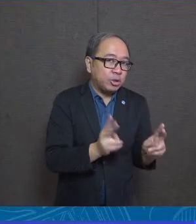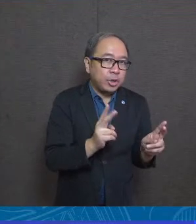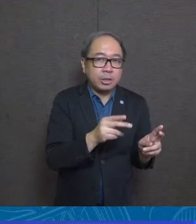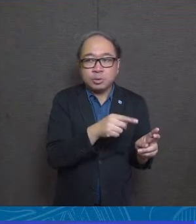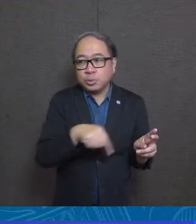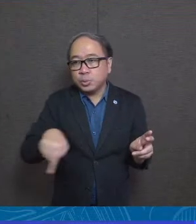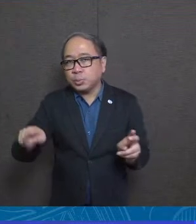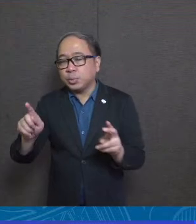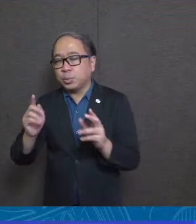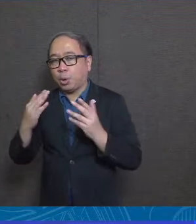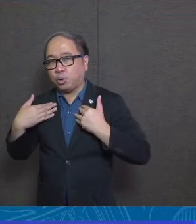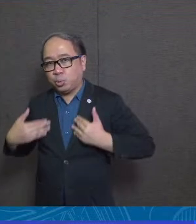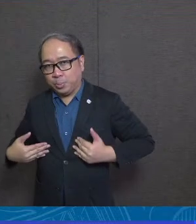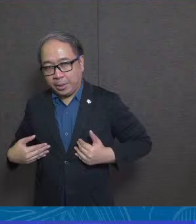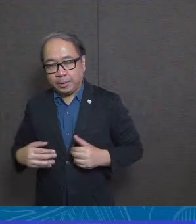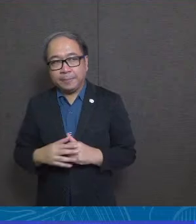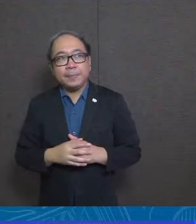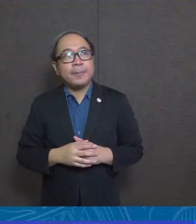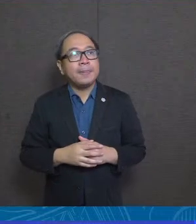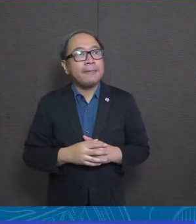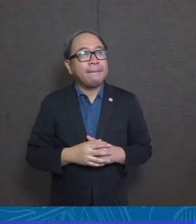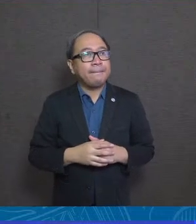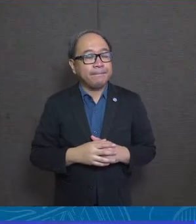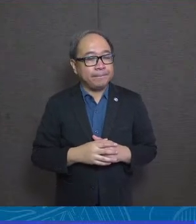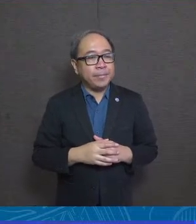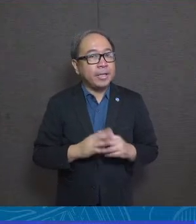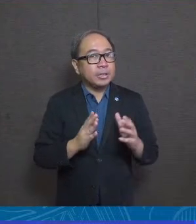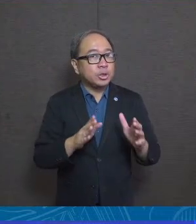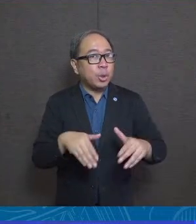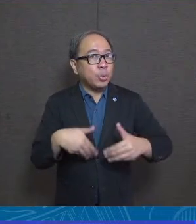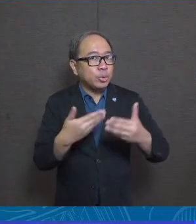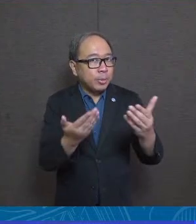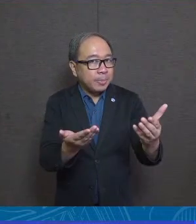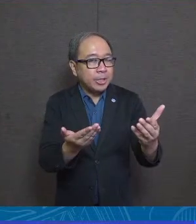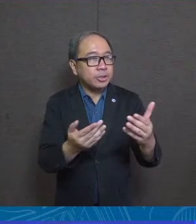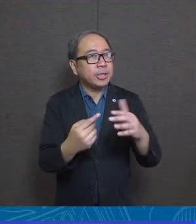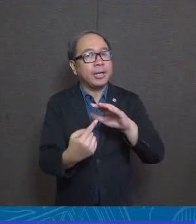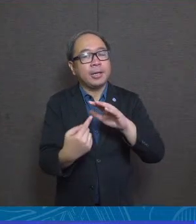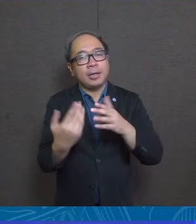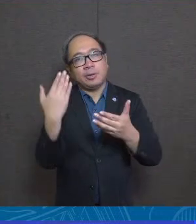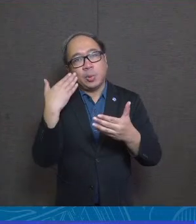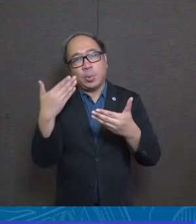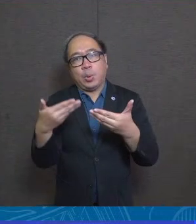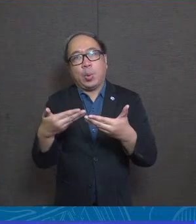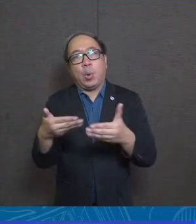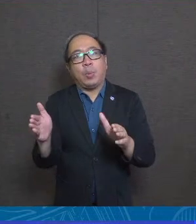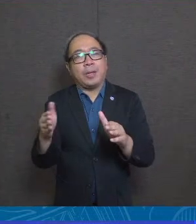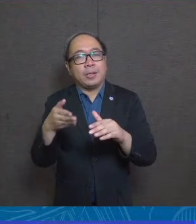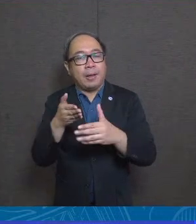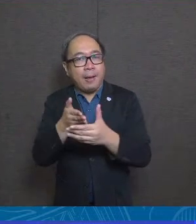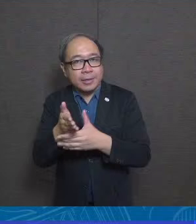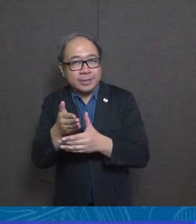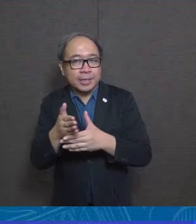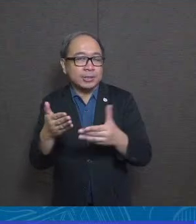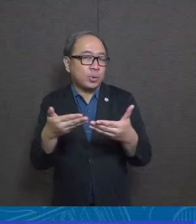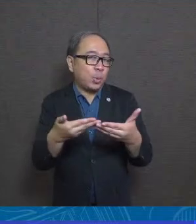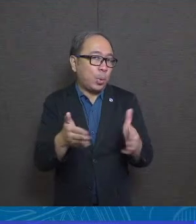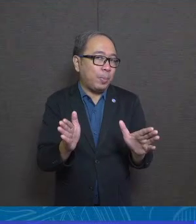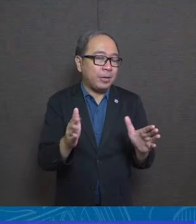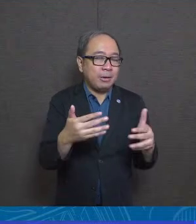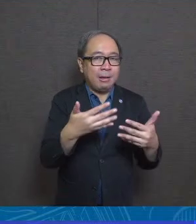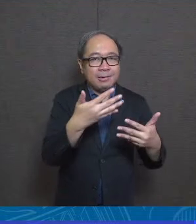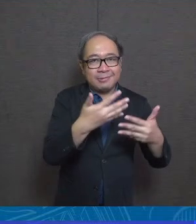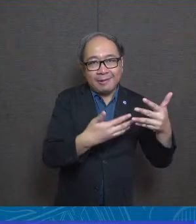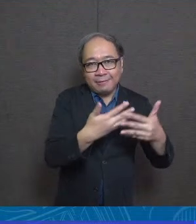Then the recommendation goes beyond. You may know about open access, for example, open source, or open data. These are all about